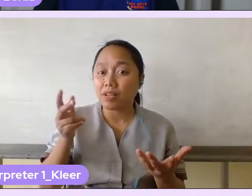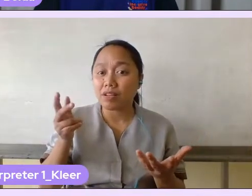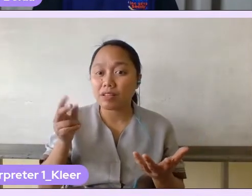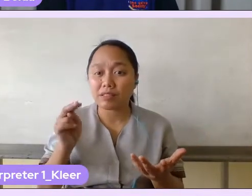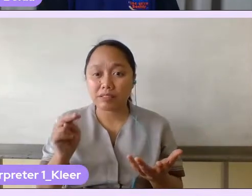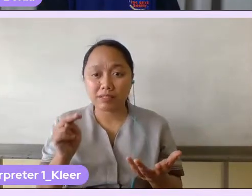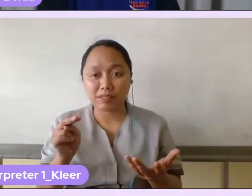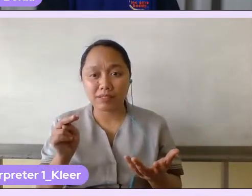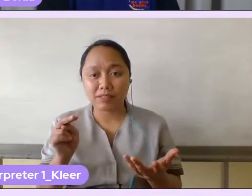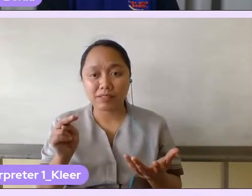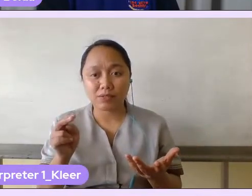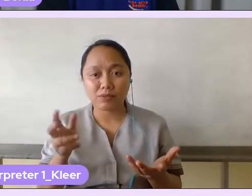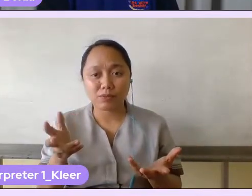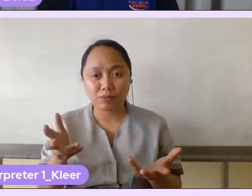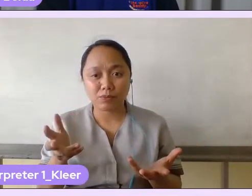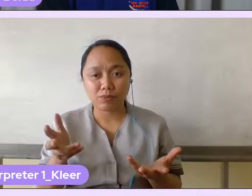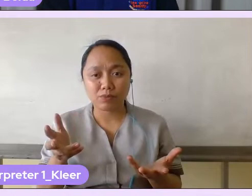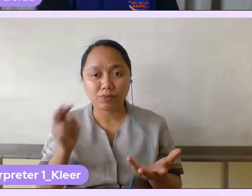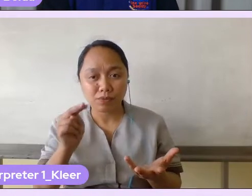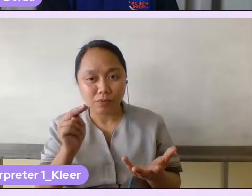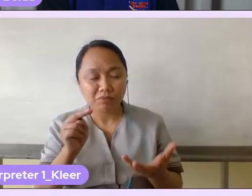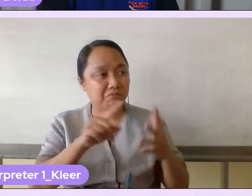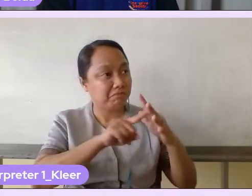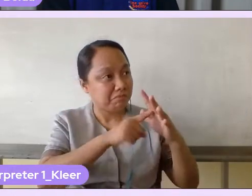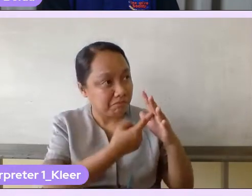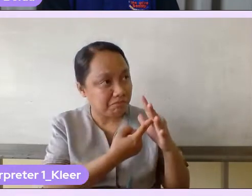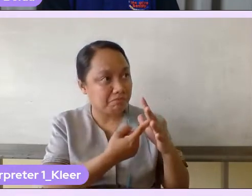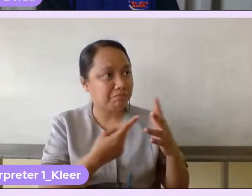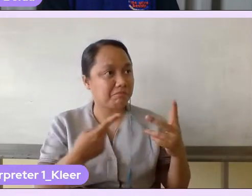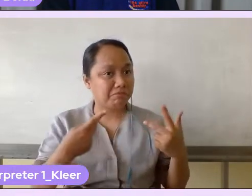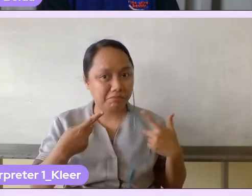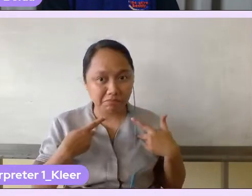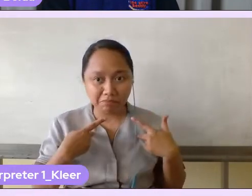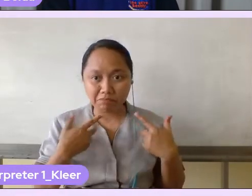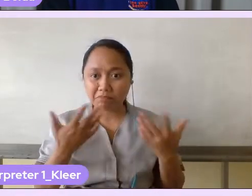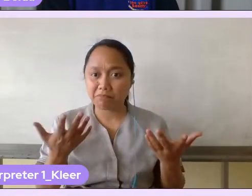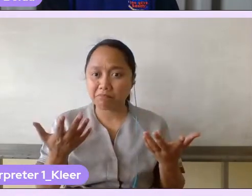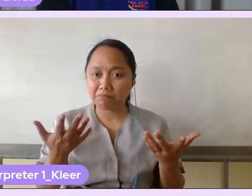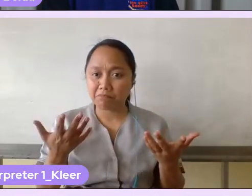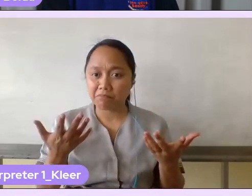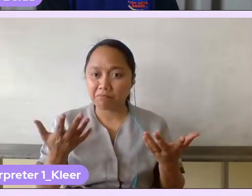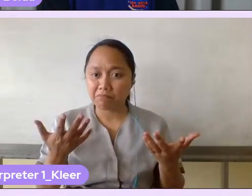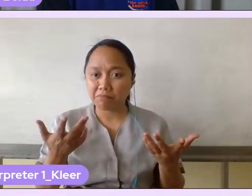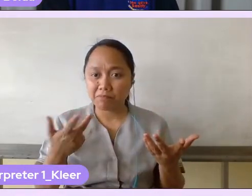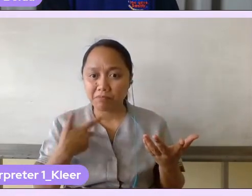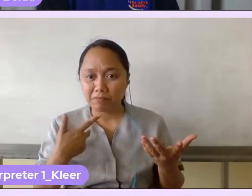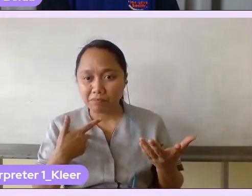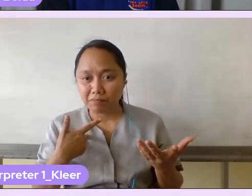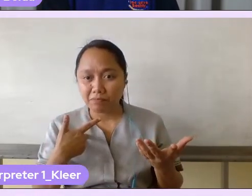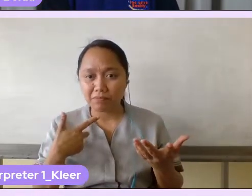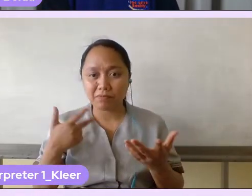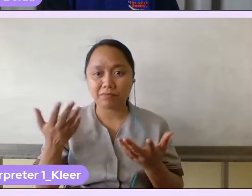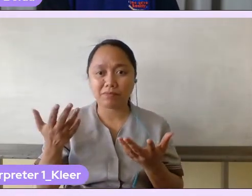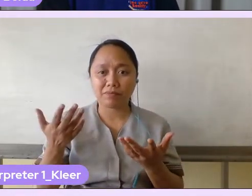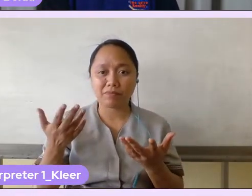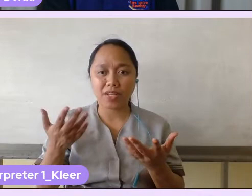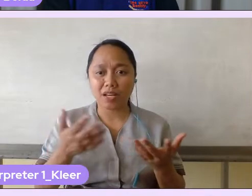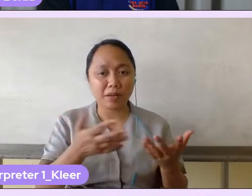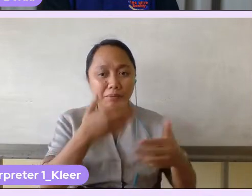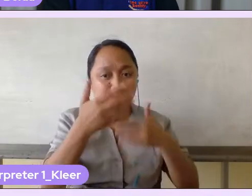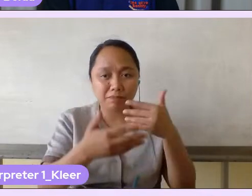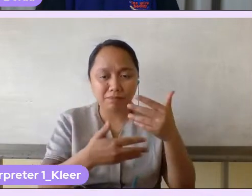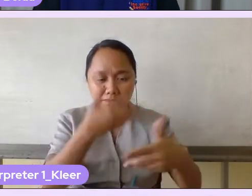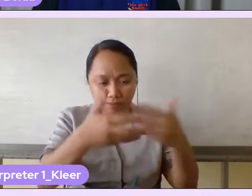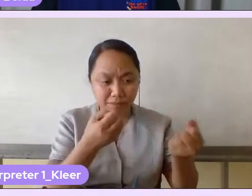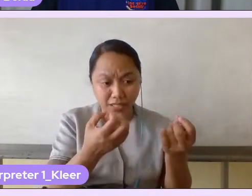Parang we say nga, like, ang kailangan mo sa startup, may hacker, which is yun nga yung nag-code, di ba? May hipster, saka may hustler. Parang ganoon, yung hipster, yun